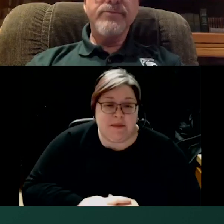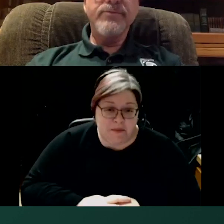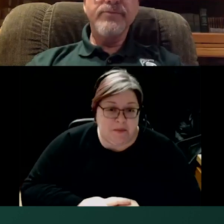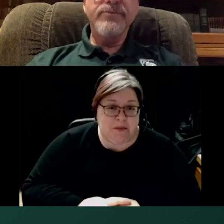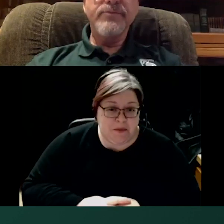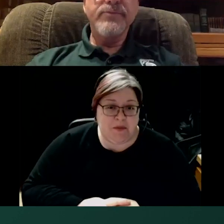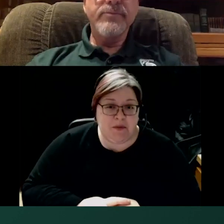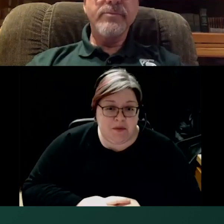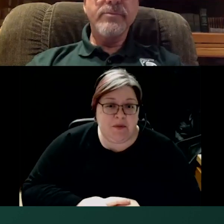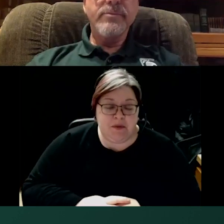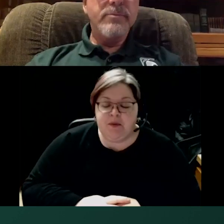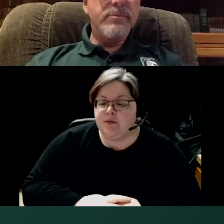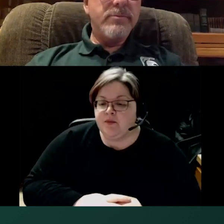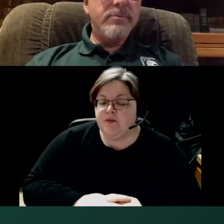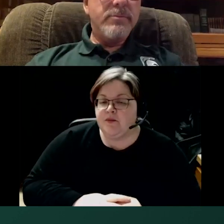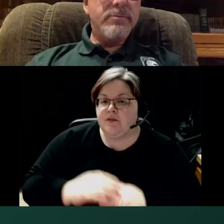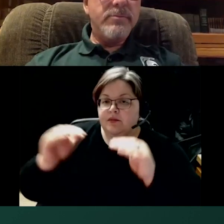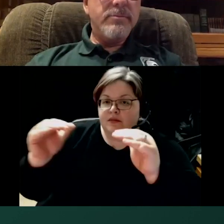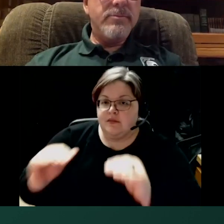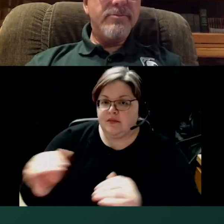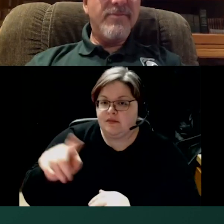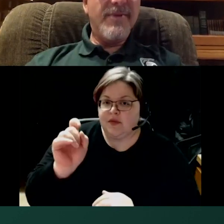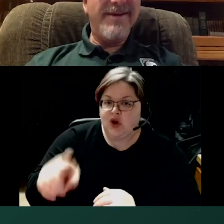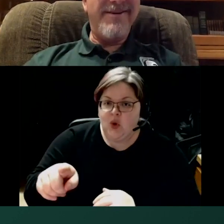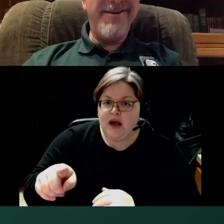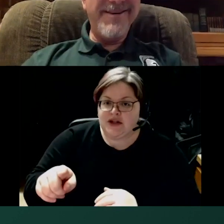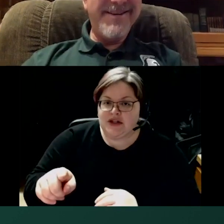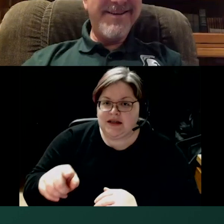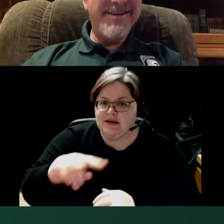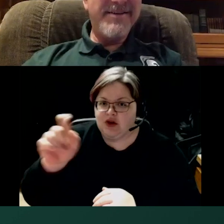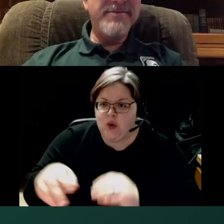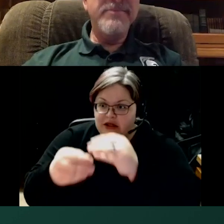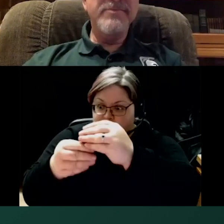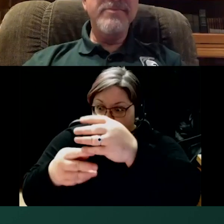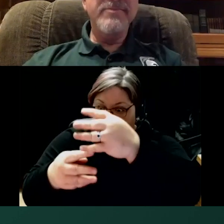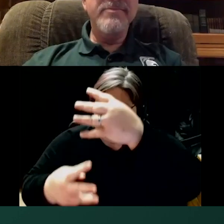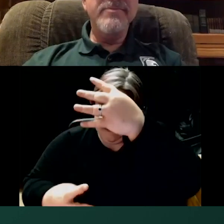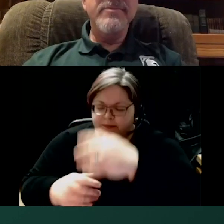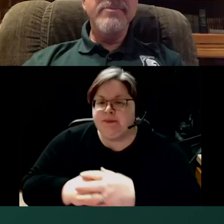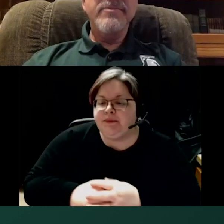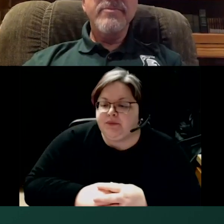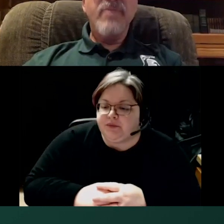Okay. We the number of questions keeps growing. Why Uh-oh. do all the planets not have air?